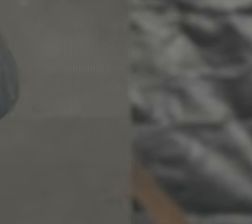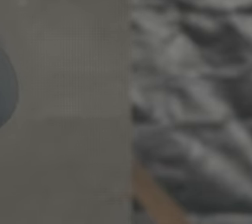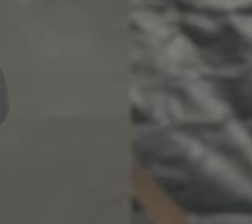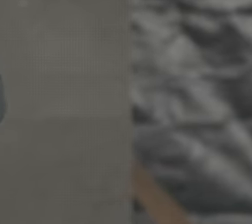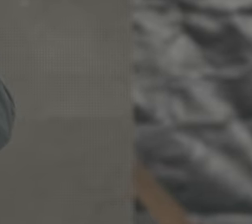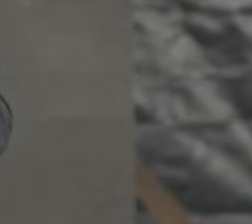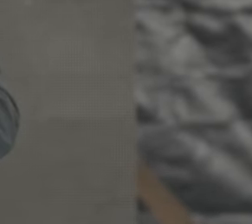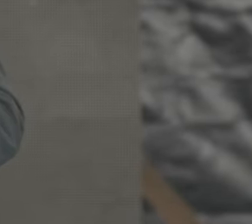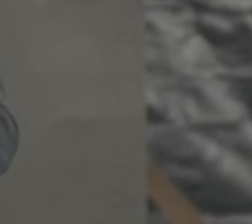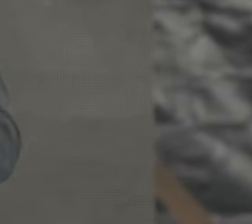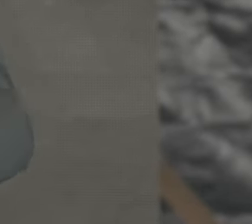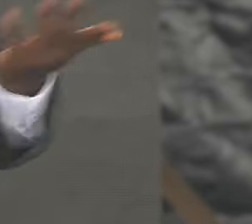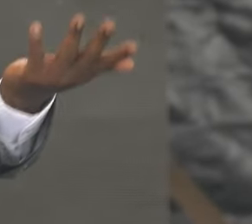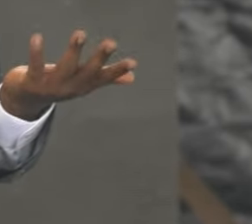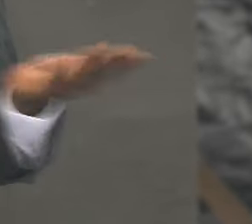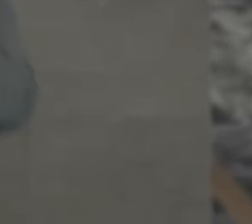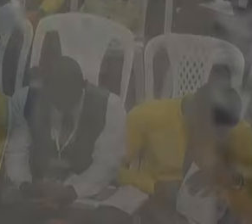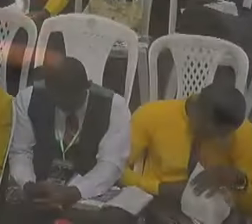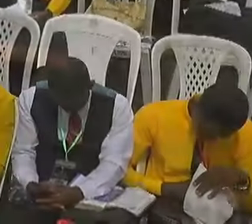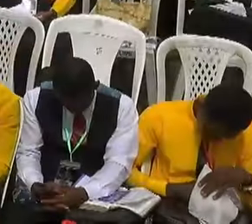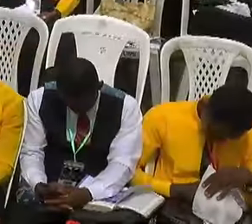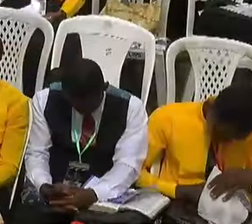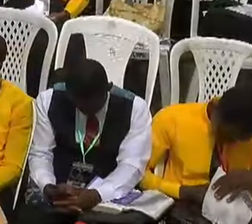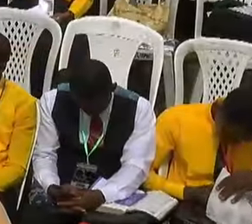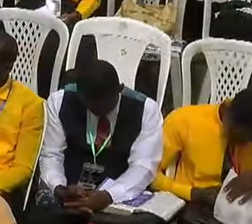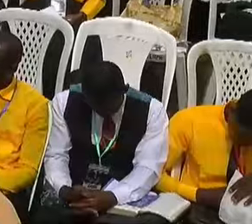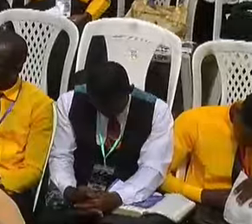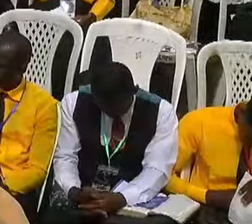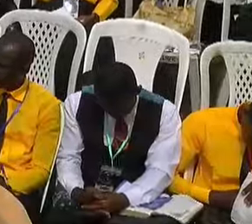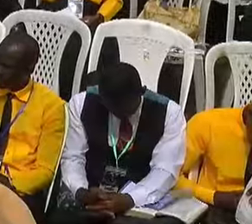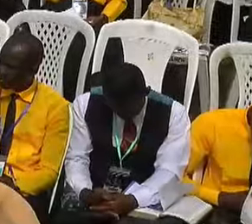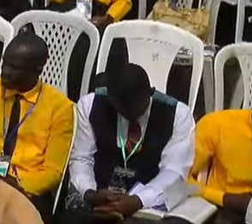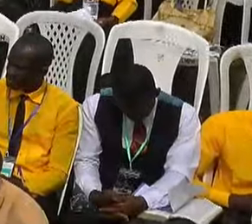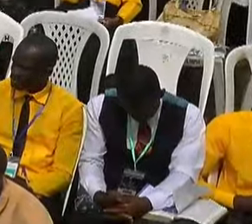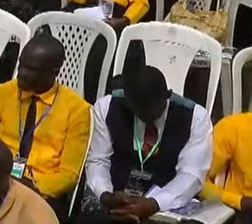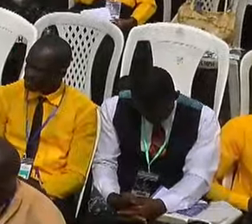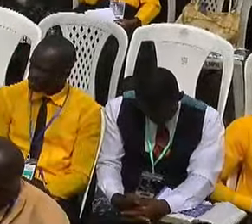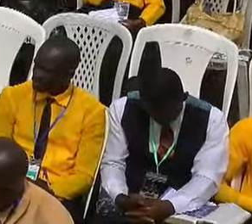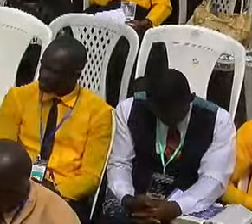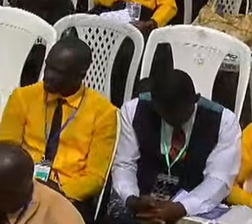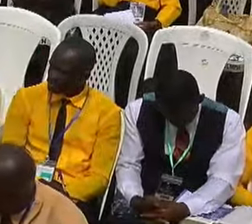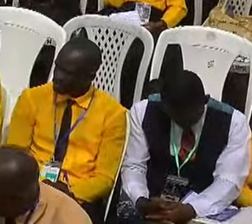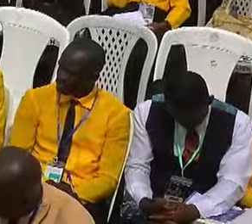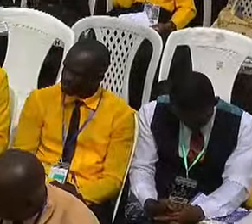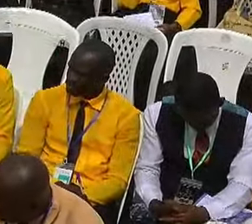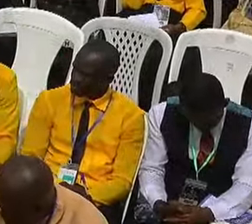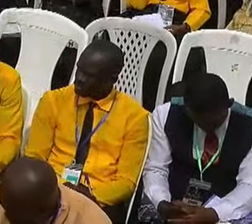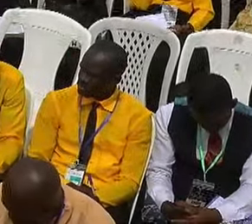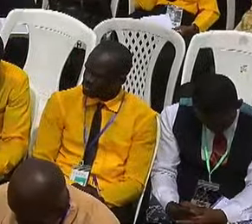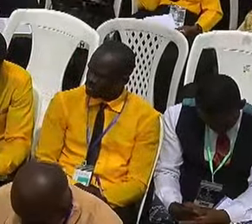in the land of Egypt, or would God we had died in